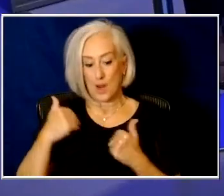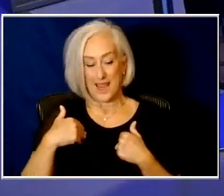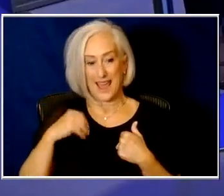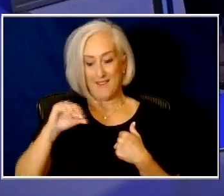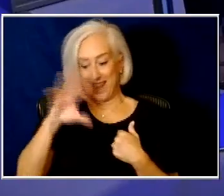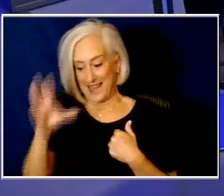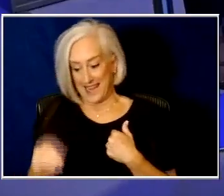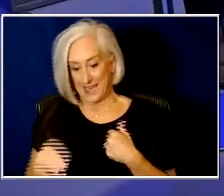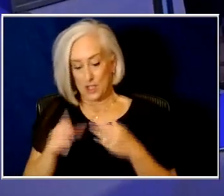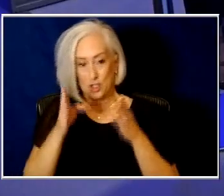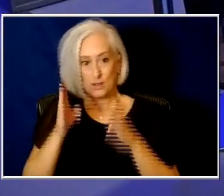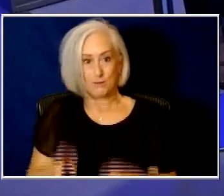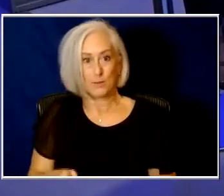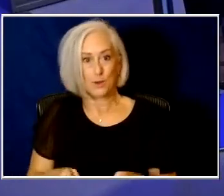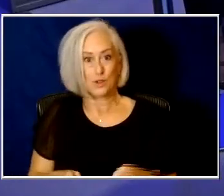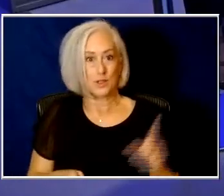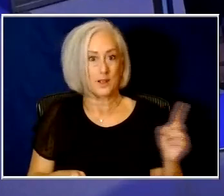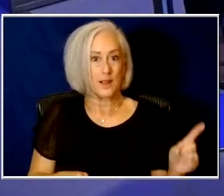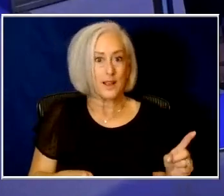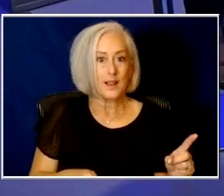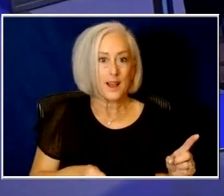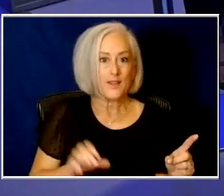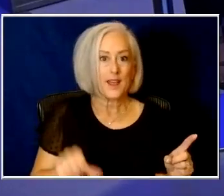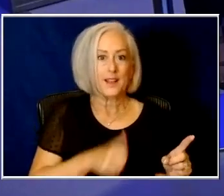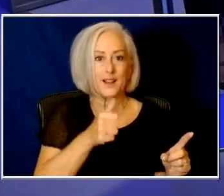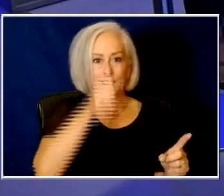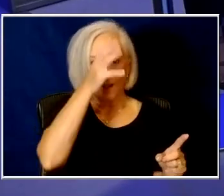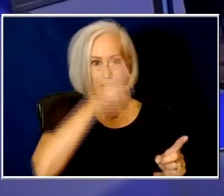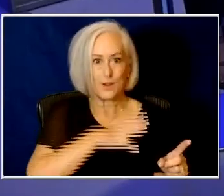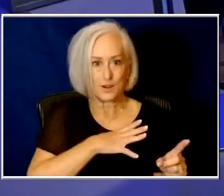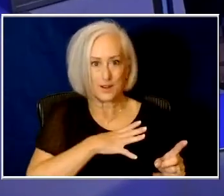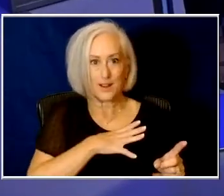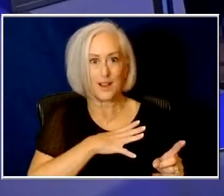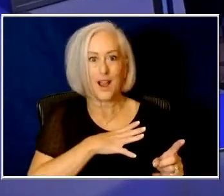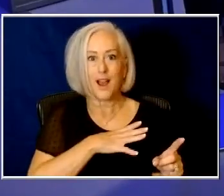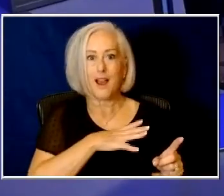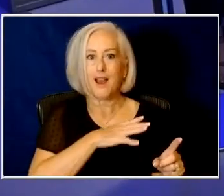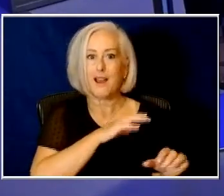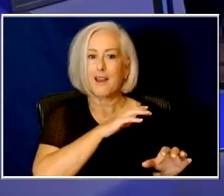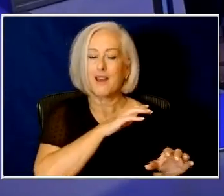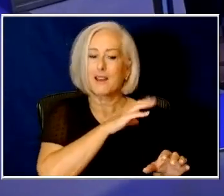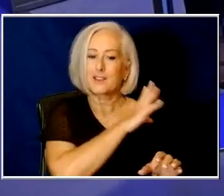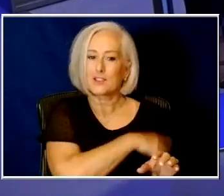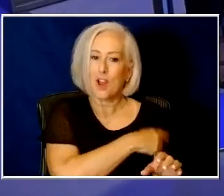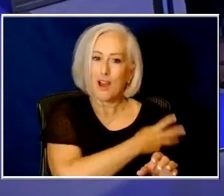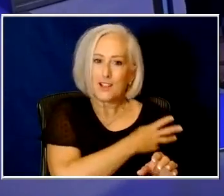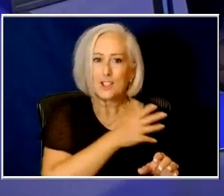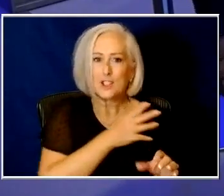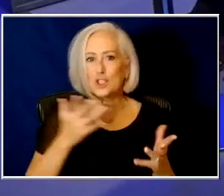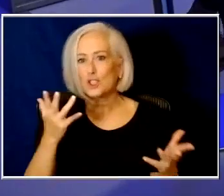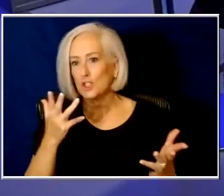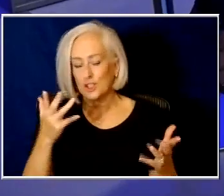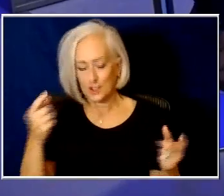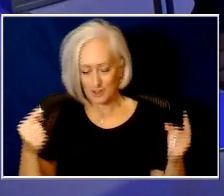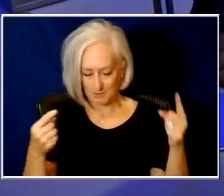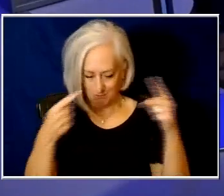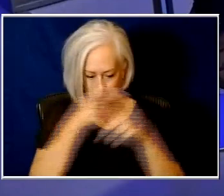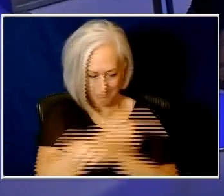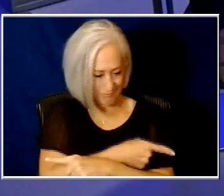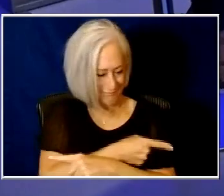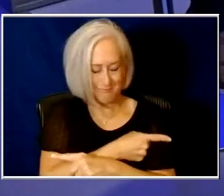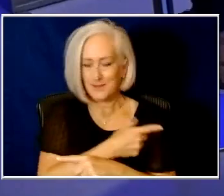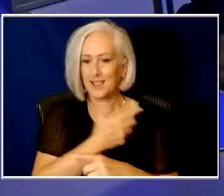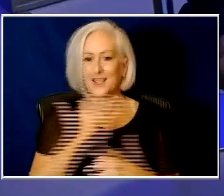from Scottish and somebody from an Asian. That's right. That's an unusual, like twin sons of different mothers. How did that happen? Exactly. Isn't